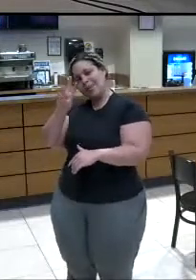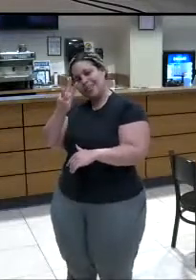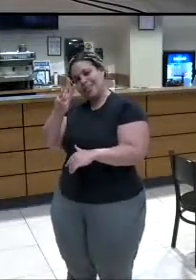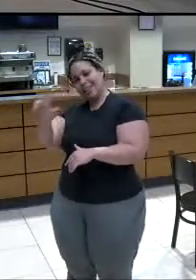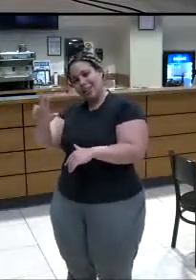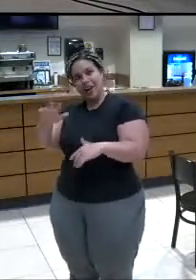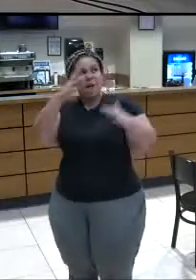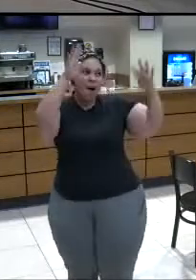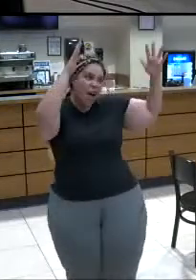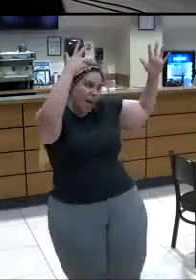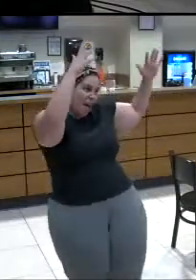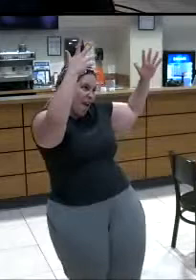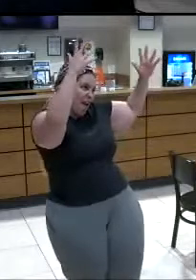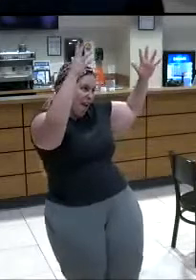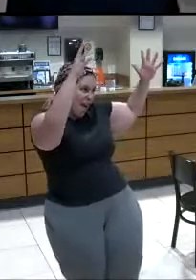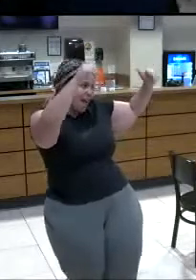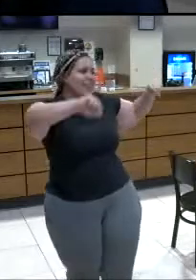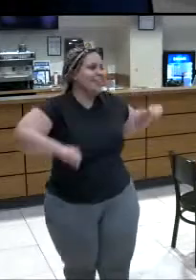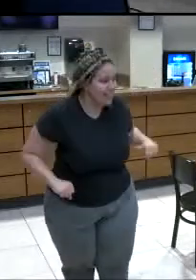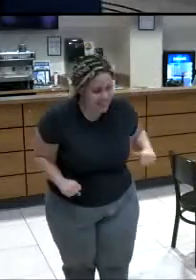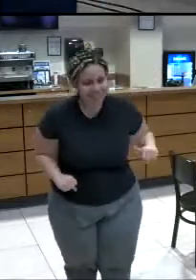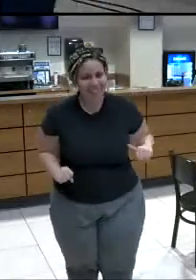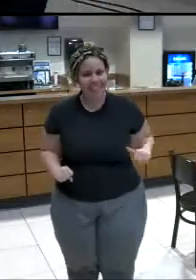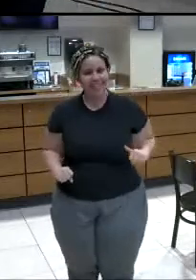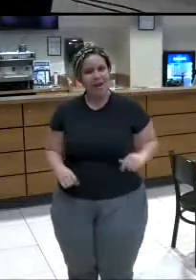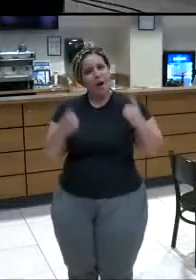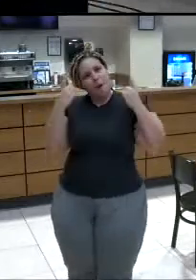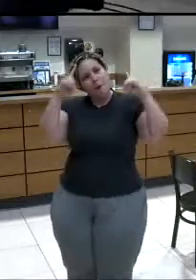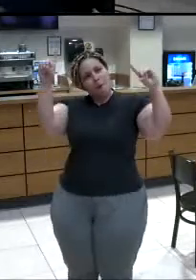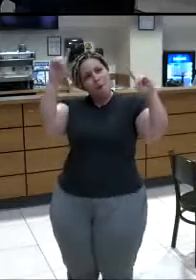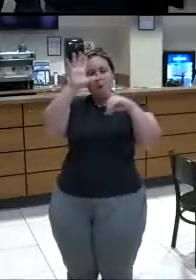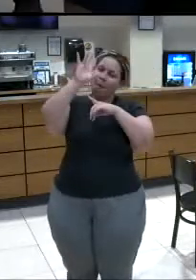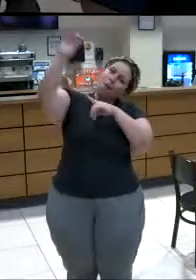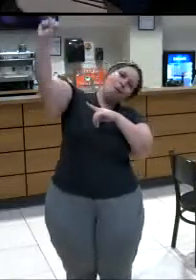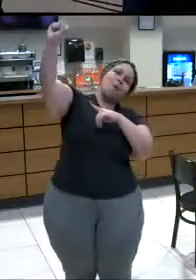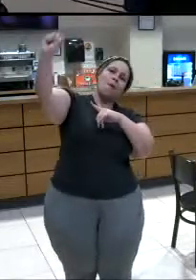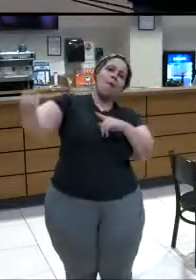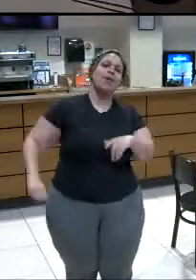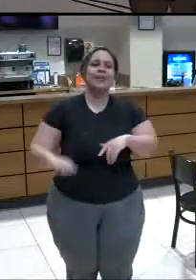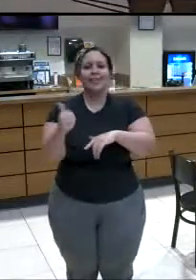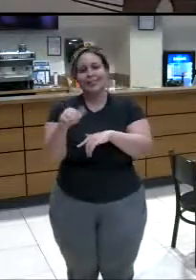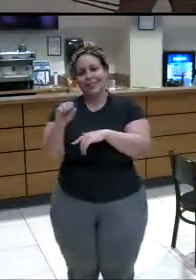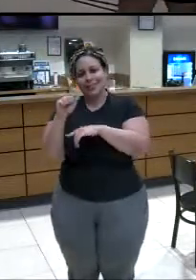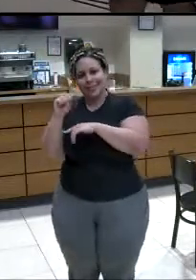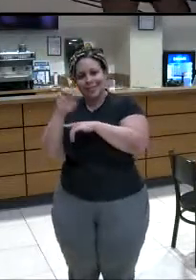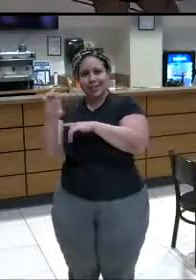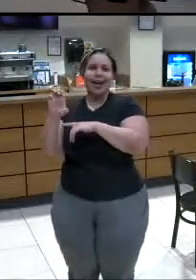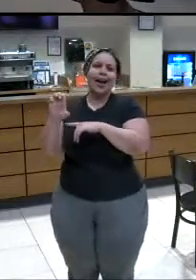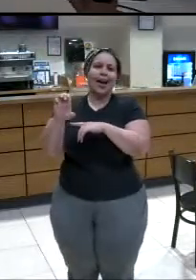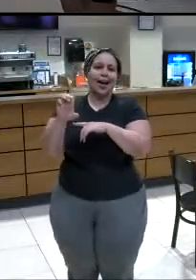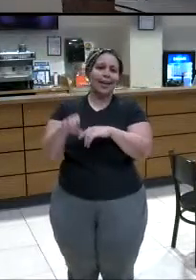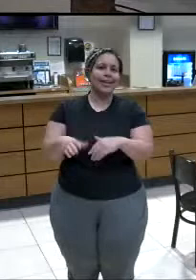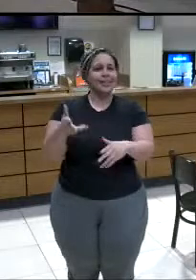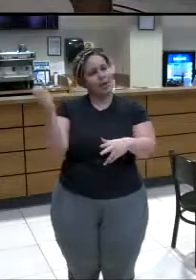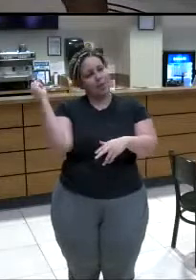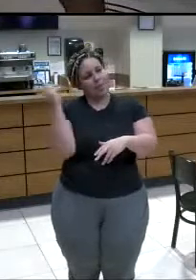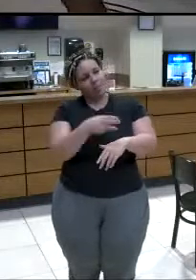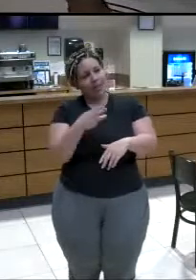563. Blew it out of the water. Set the goal of 10 seconds and beat that by half. Very